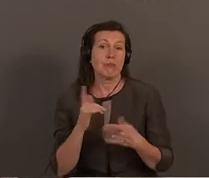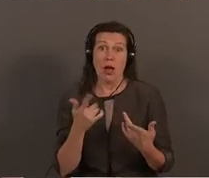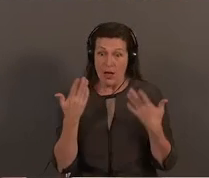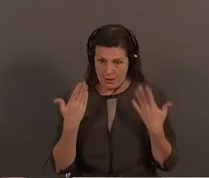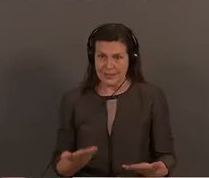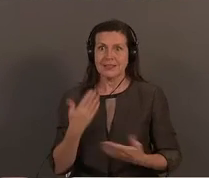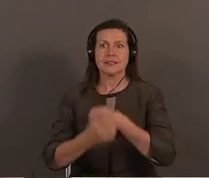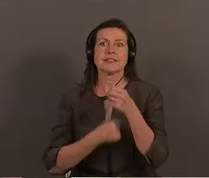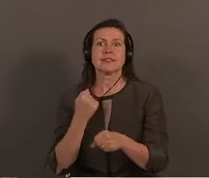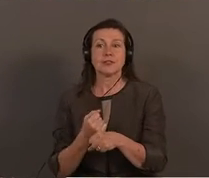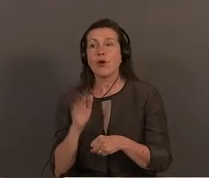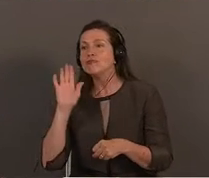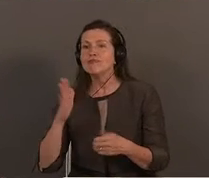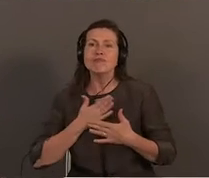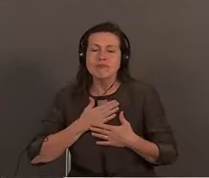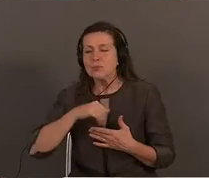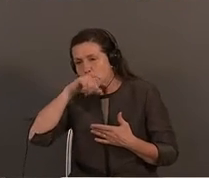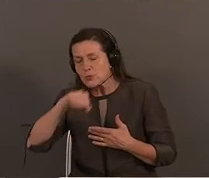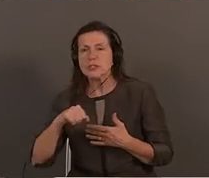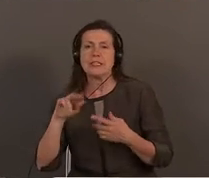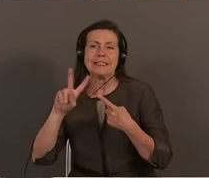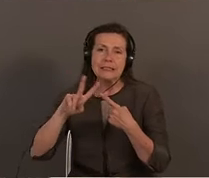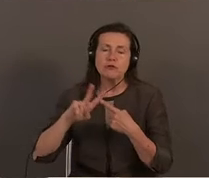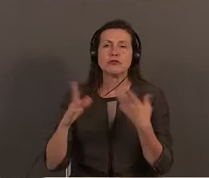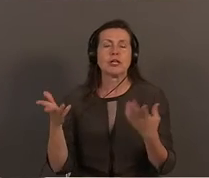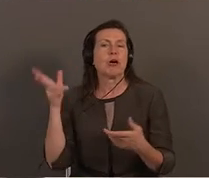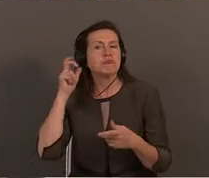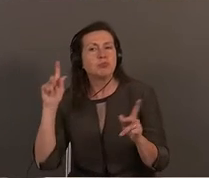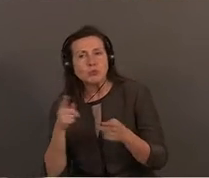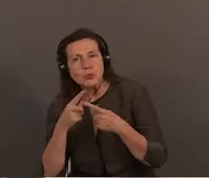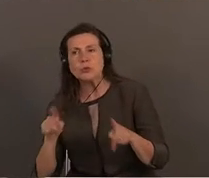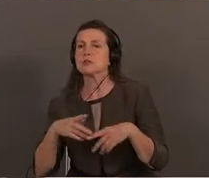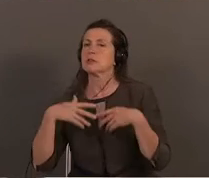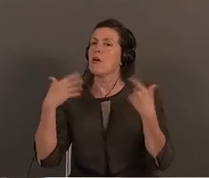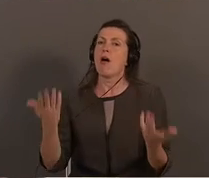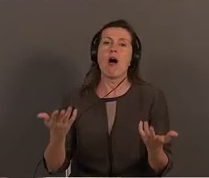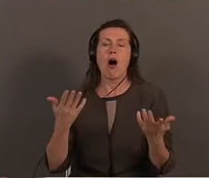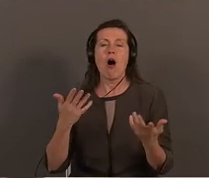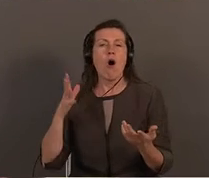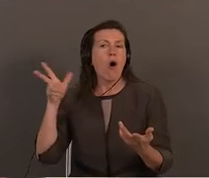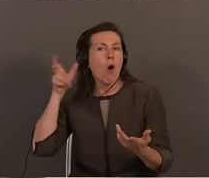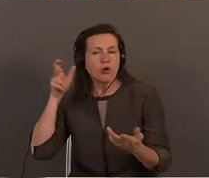TV series, movies, listen music, e-books, audiobooks,